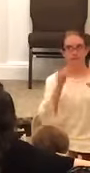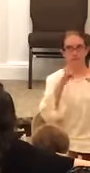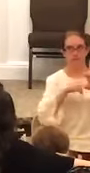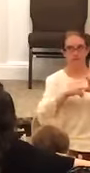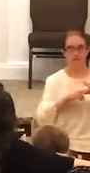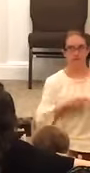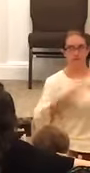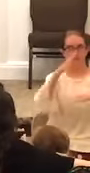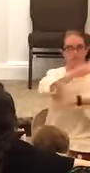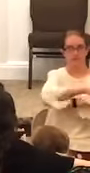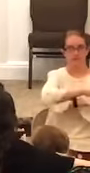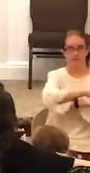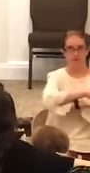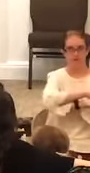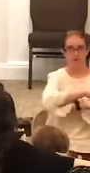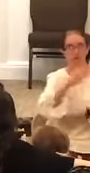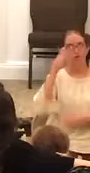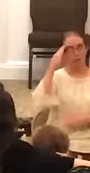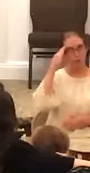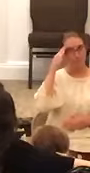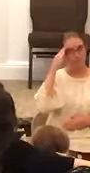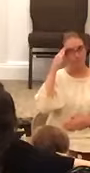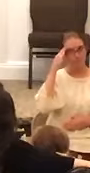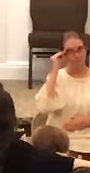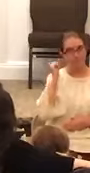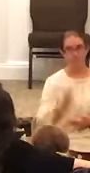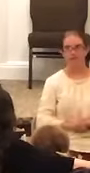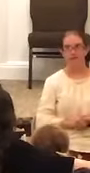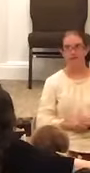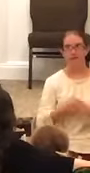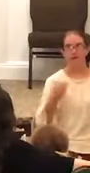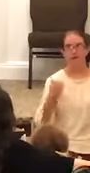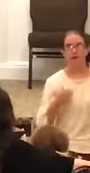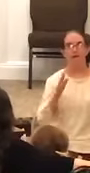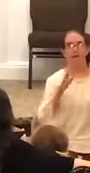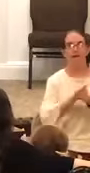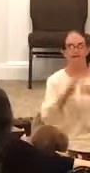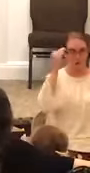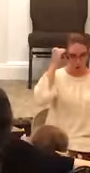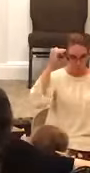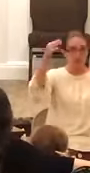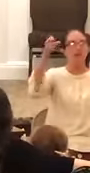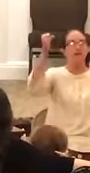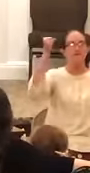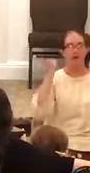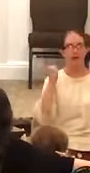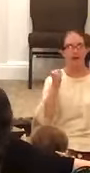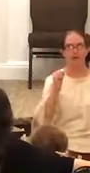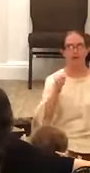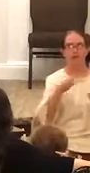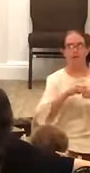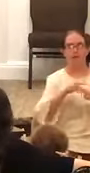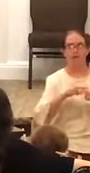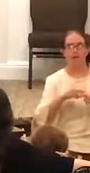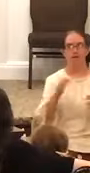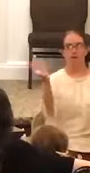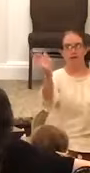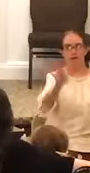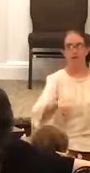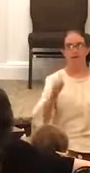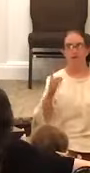across from my desk, and he said, you know, he said, I have enough authority and power that you can name me anybody in